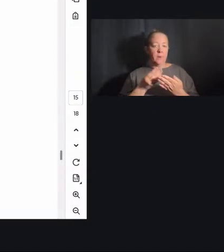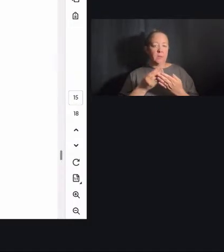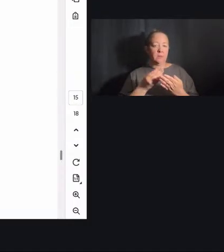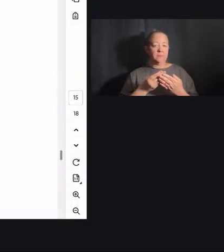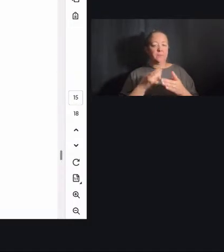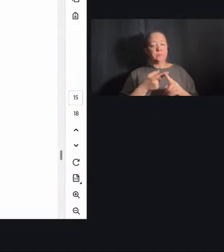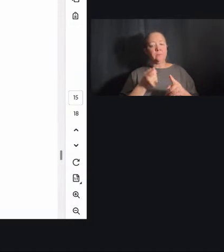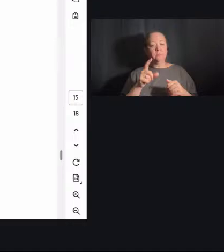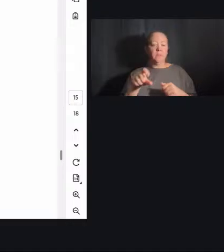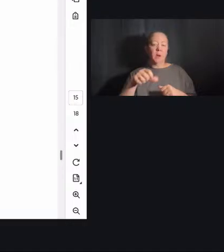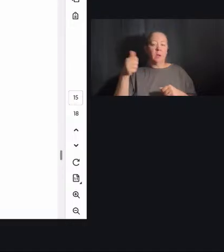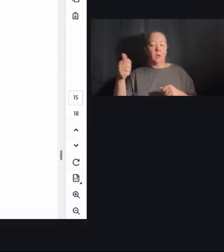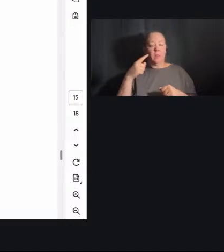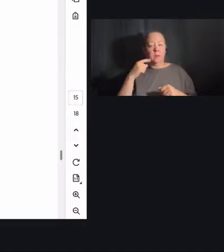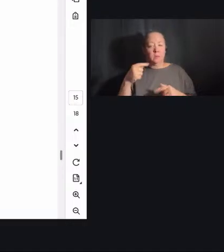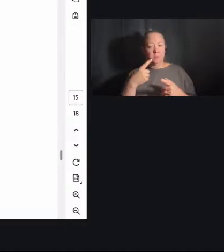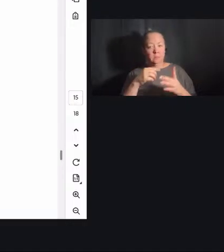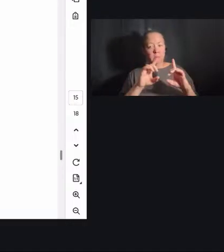and toters. Yes.